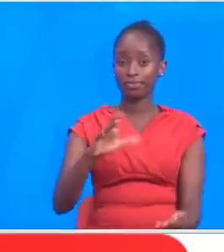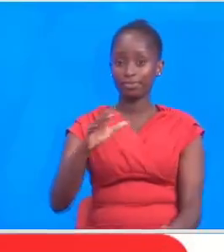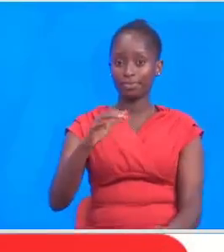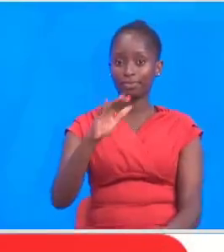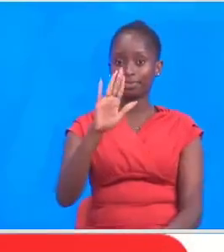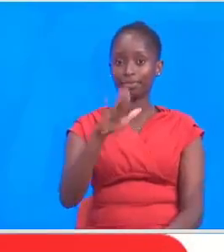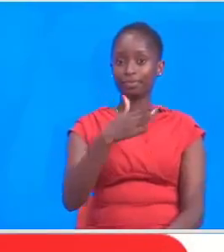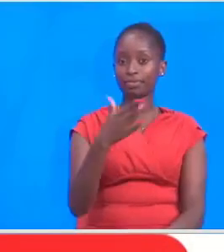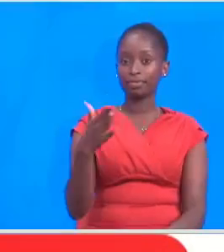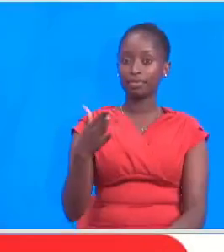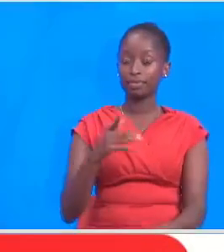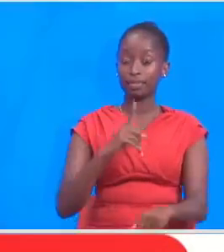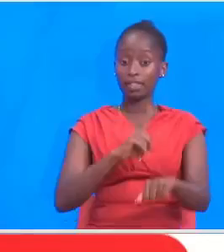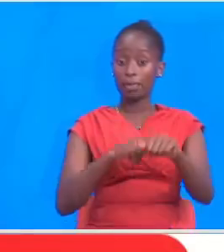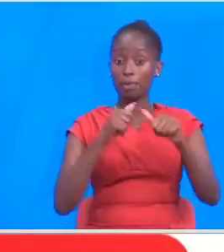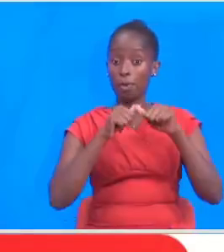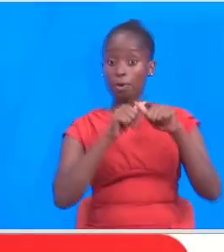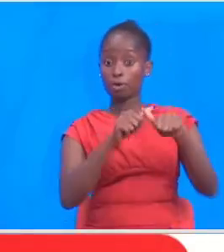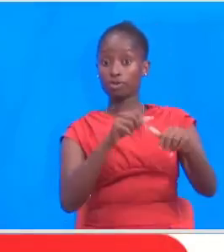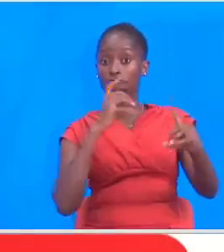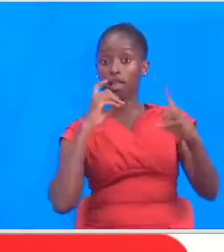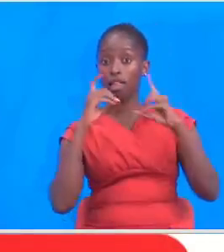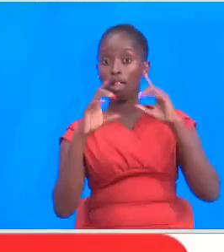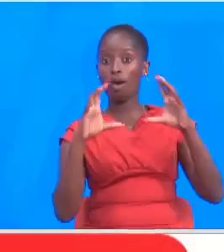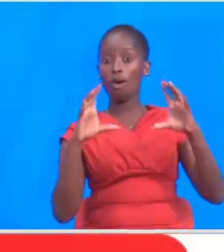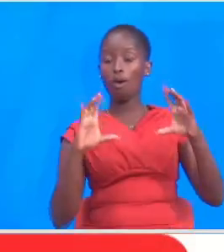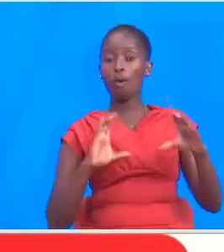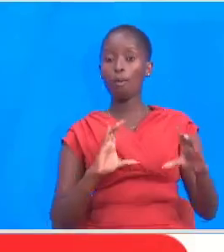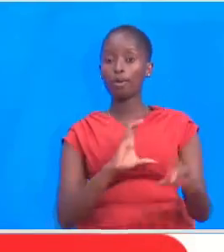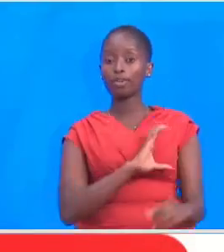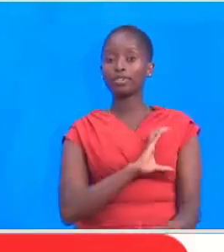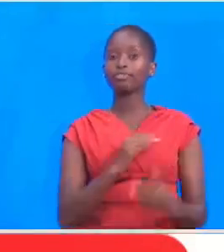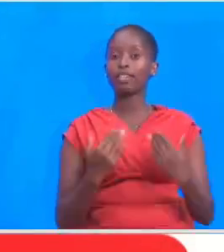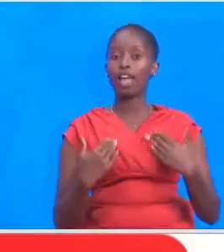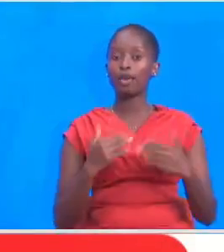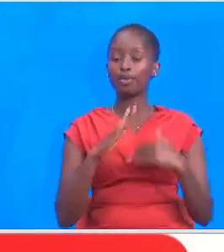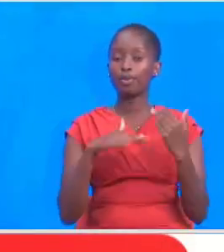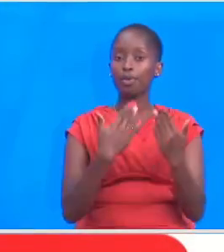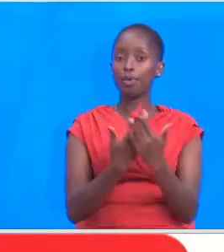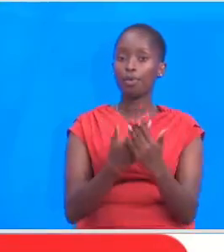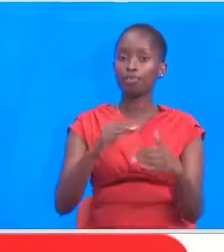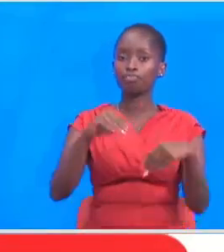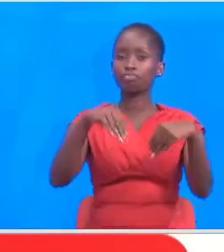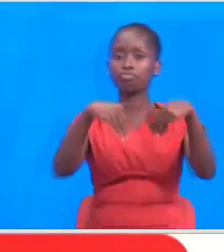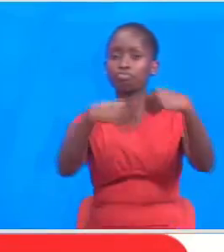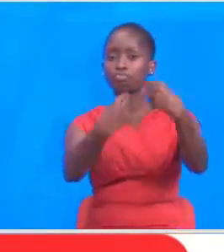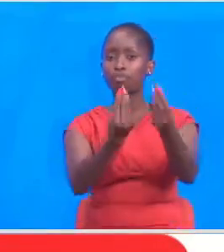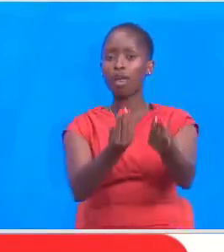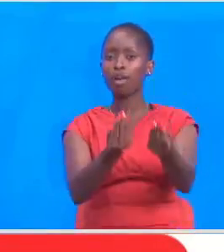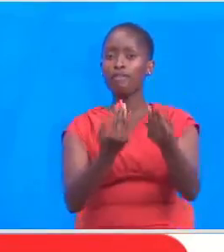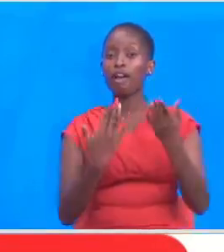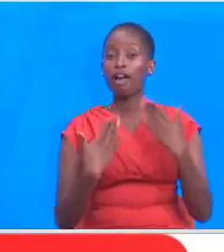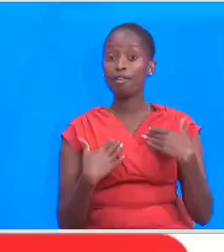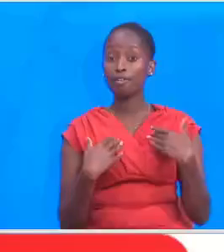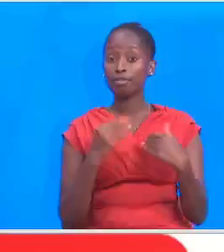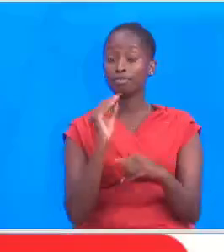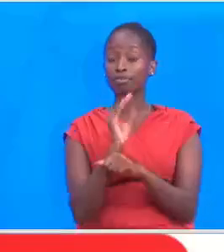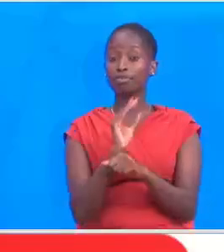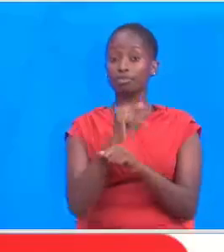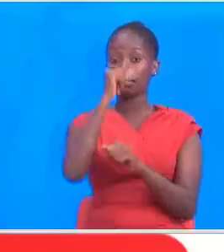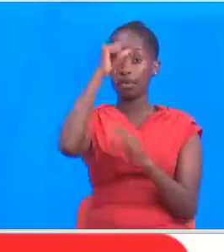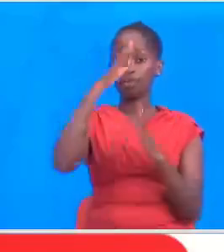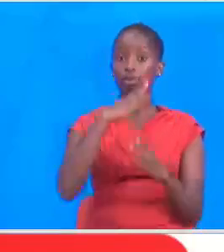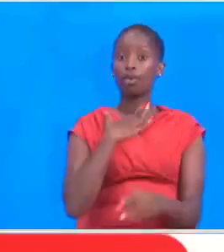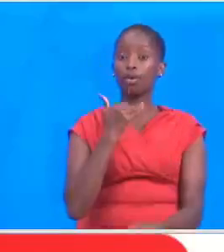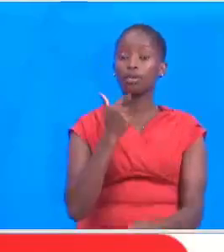During the ongoing National Dialogue Committee public memoranda submissions, the Council of Governors want the threshold of impeaching a